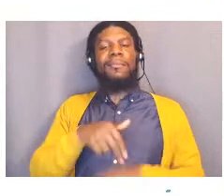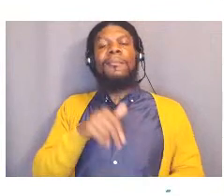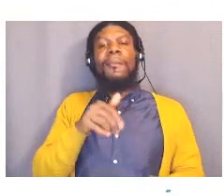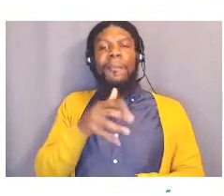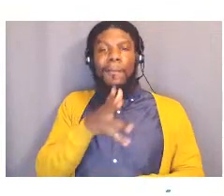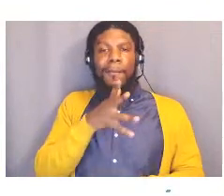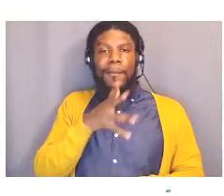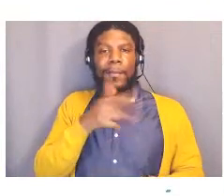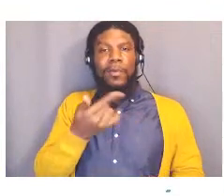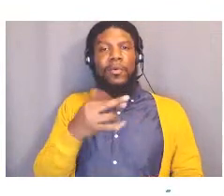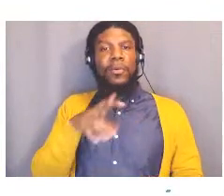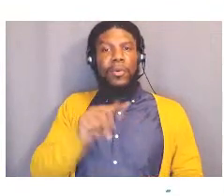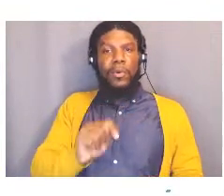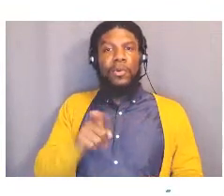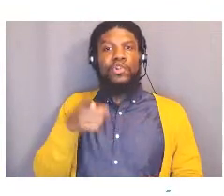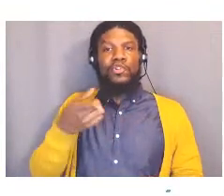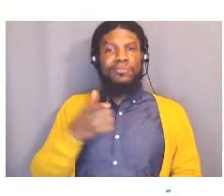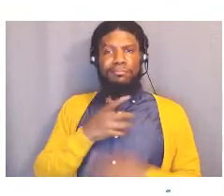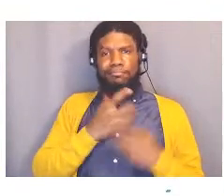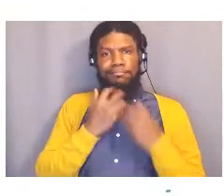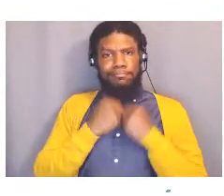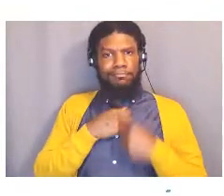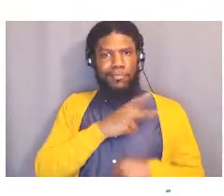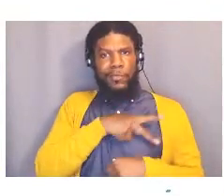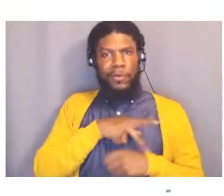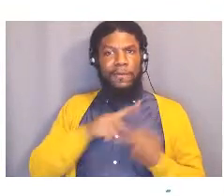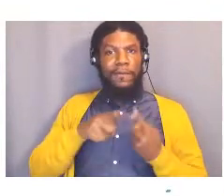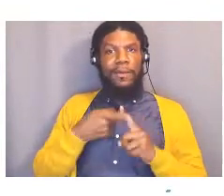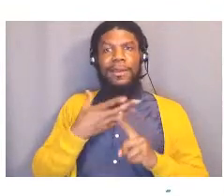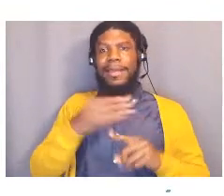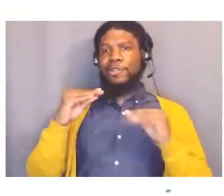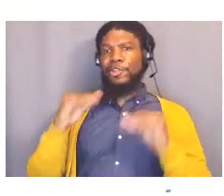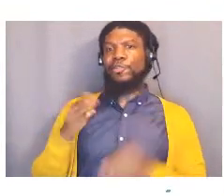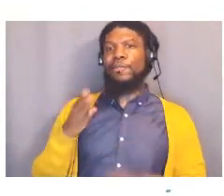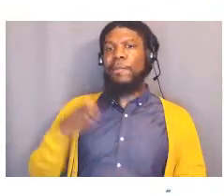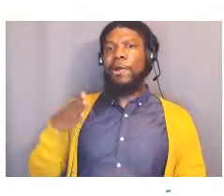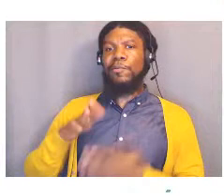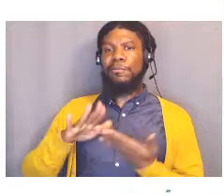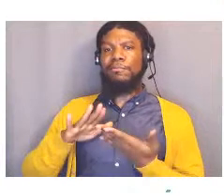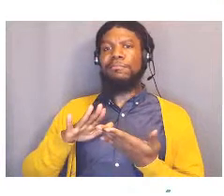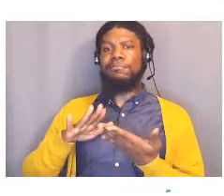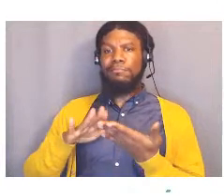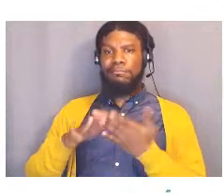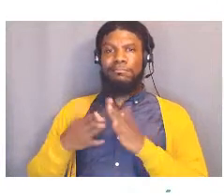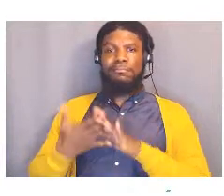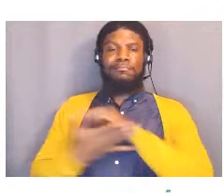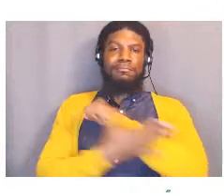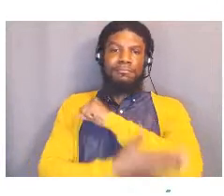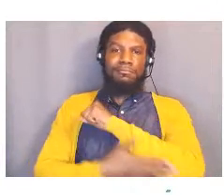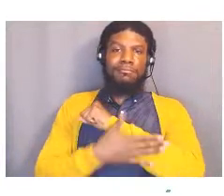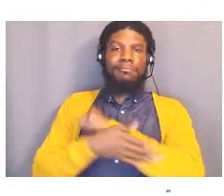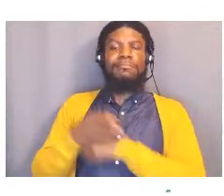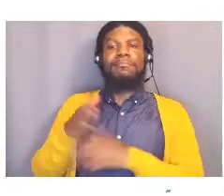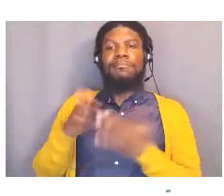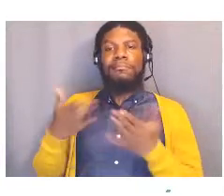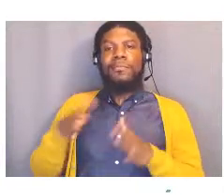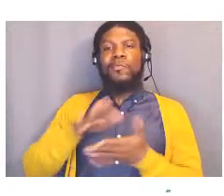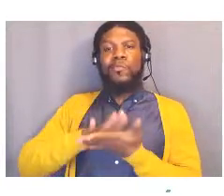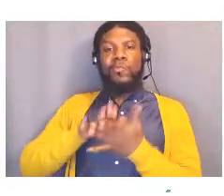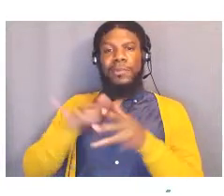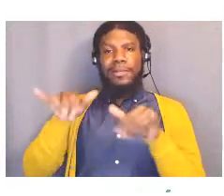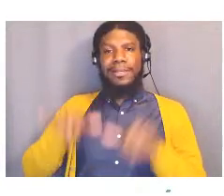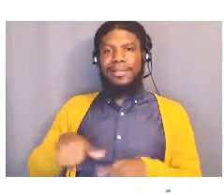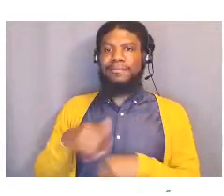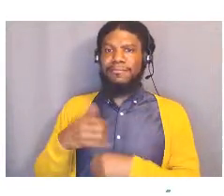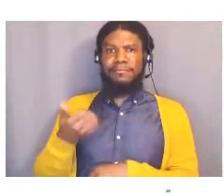and a teacher in the Baltimore City public school system for 30 years. She then dedicated herself full-time to the